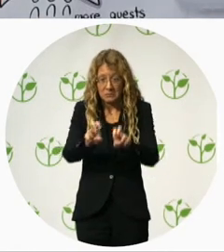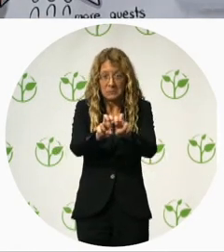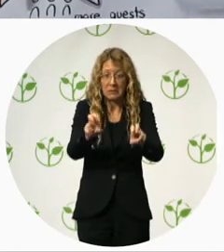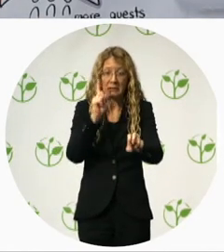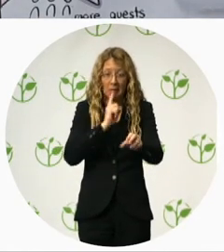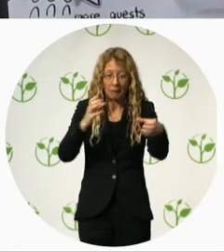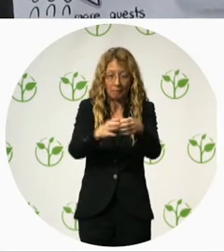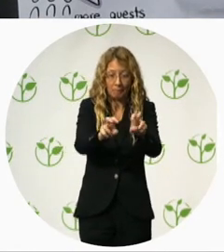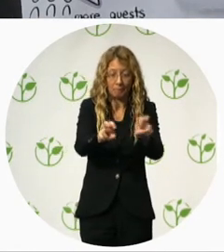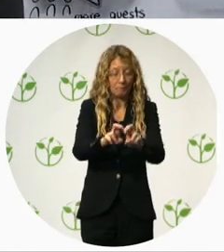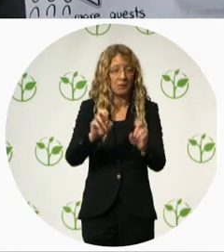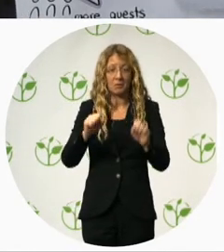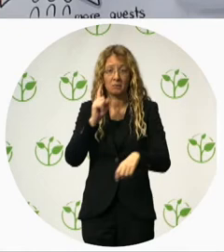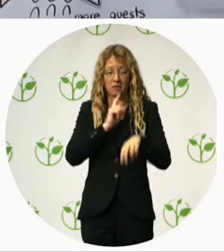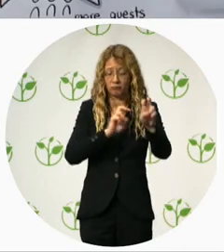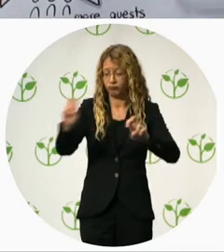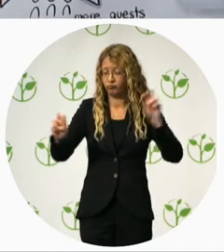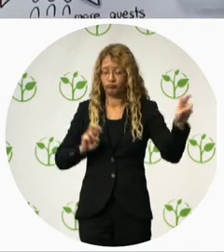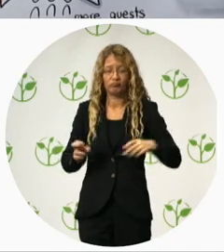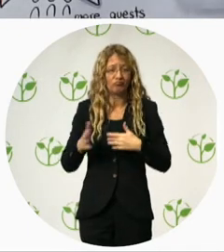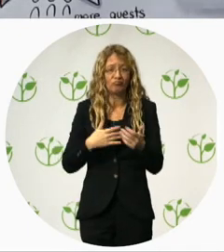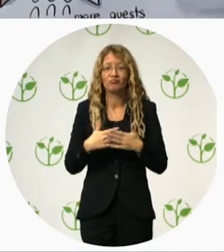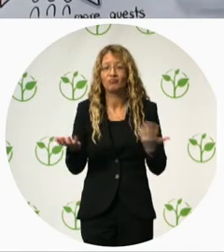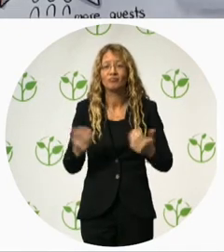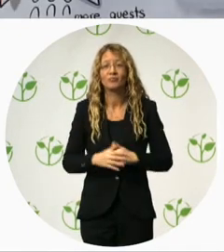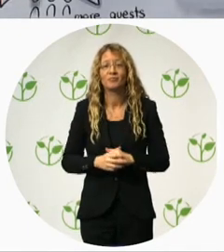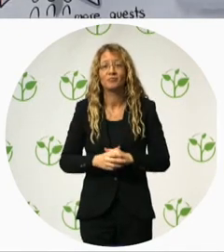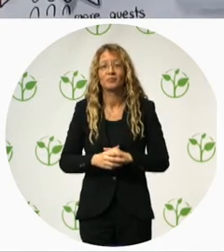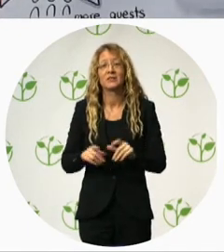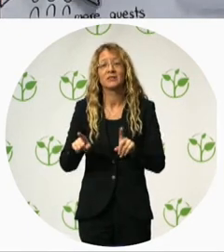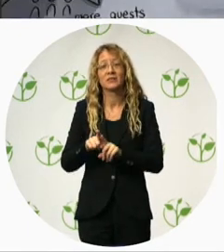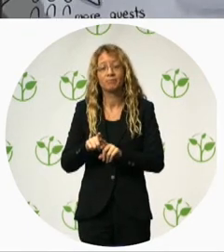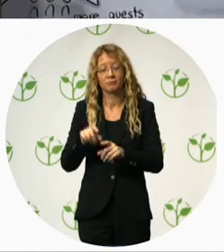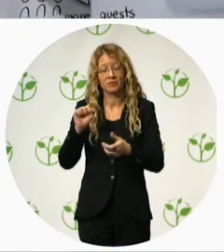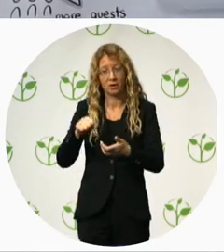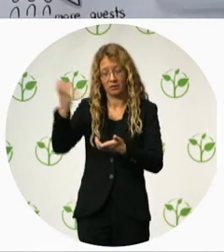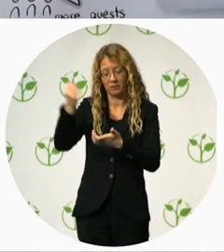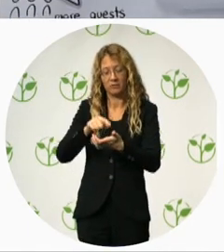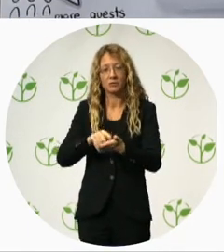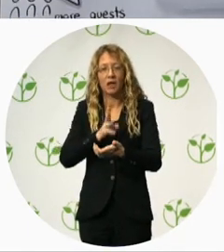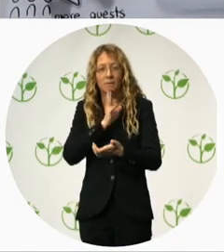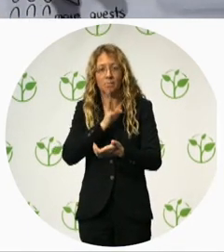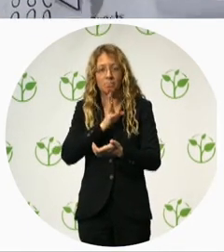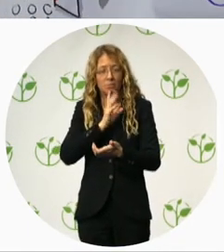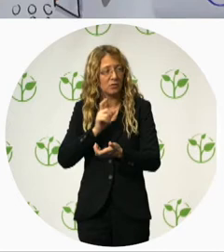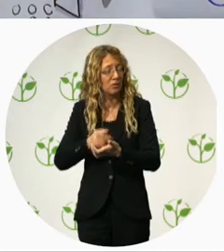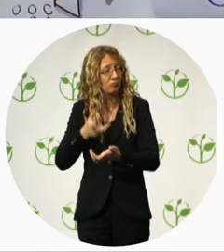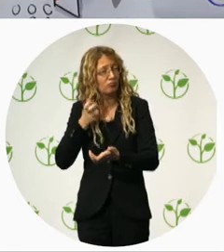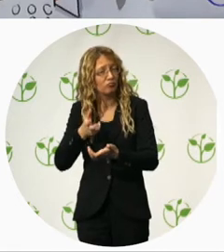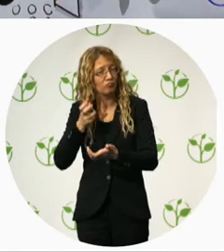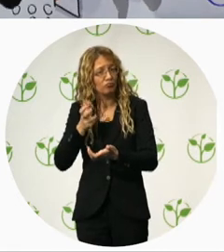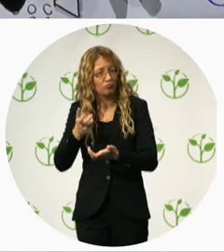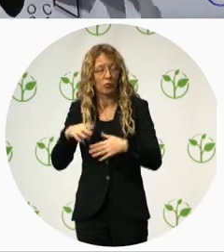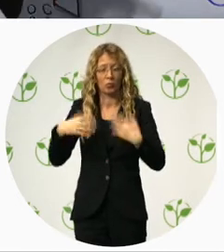supports you with voice recognition, and it gives you captioning, some kind of translation,